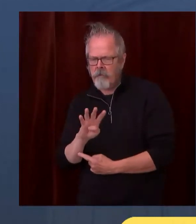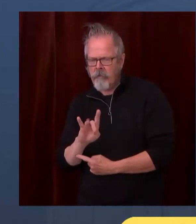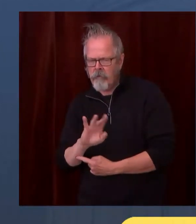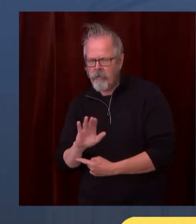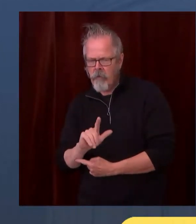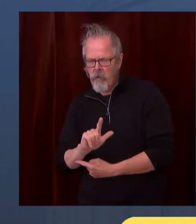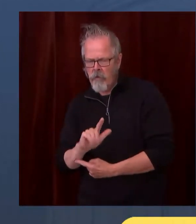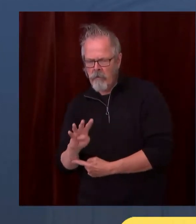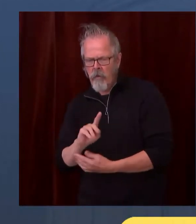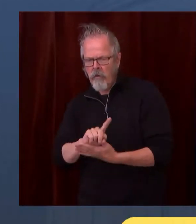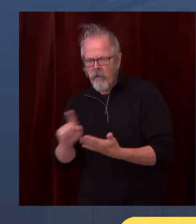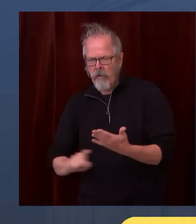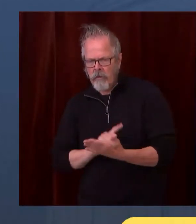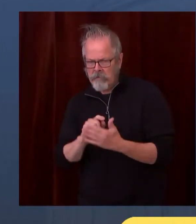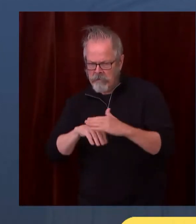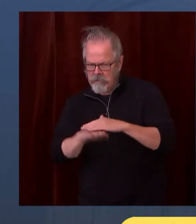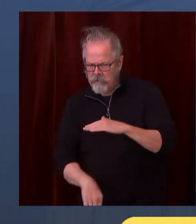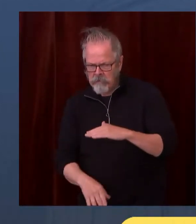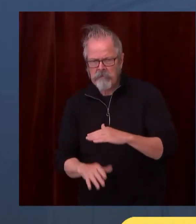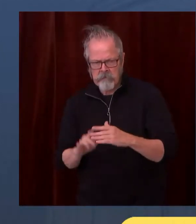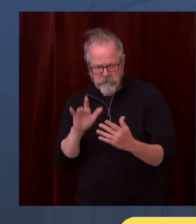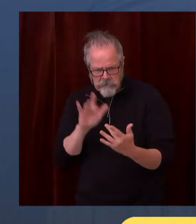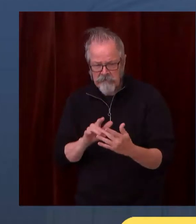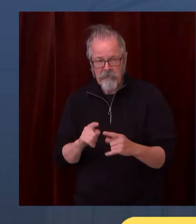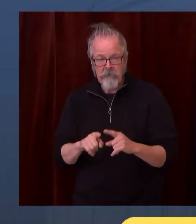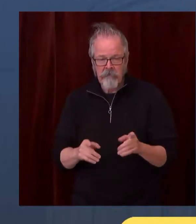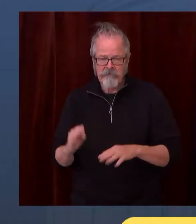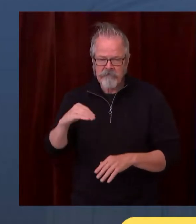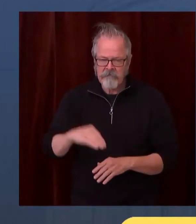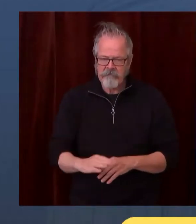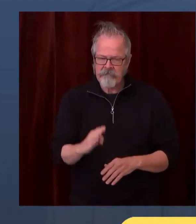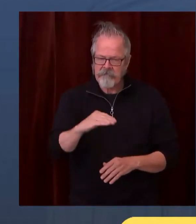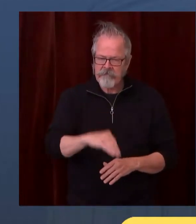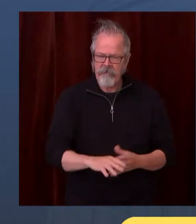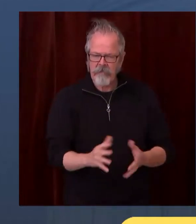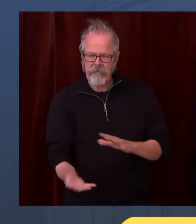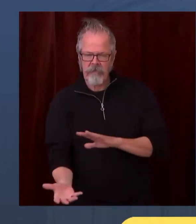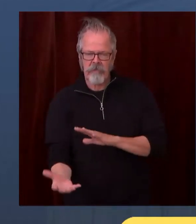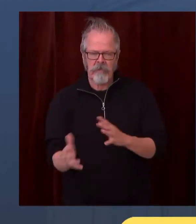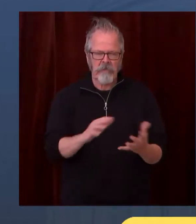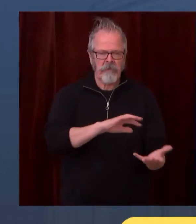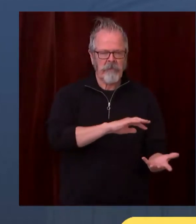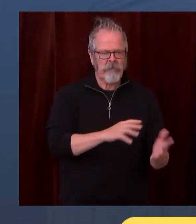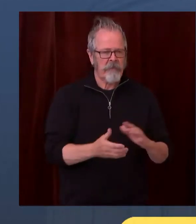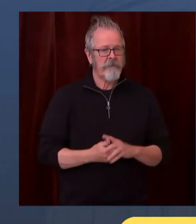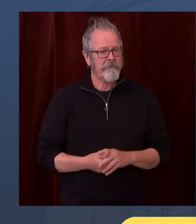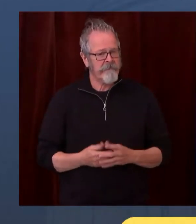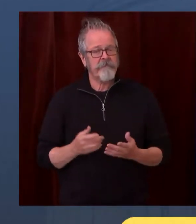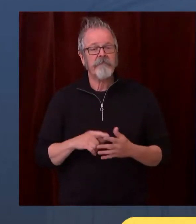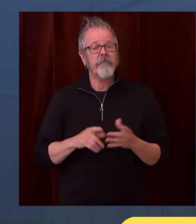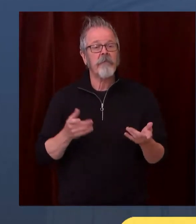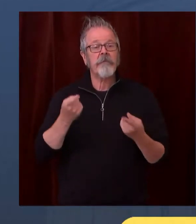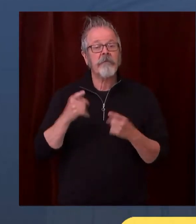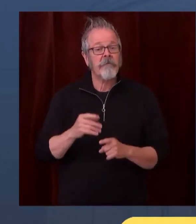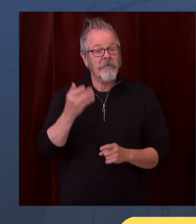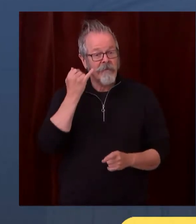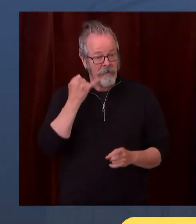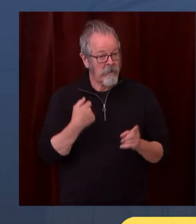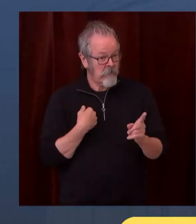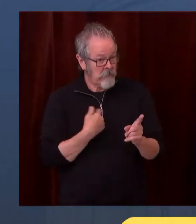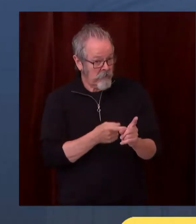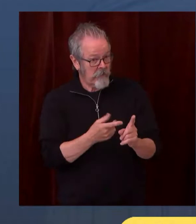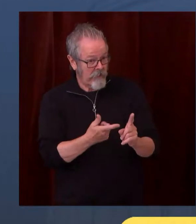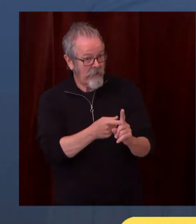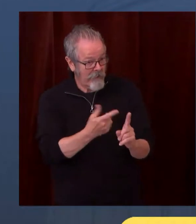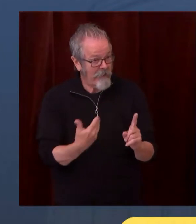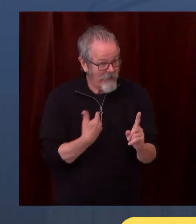oftentimes people ignore calls that they don't know a phone number from. And messages are being left but not necessarily